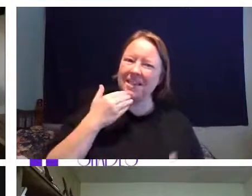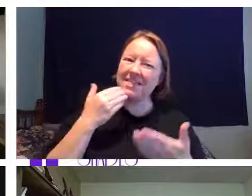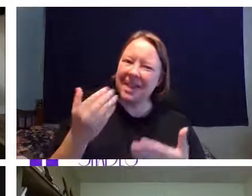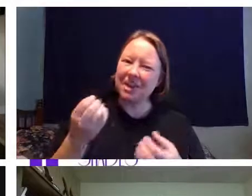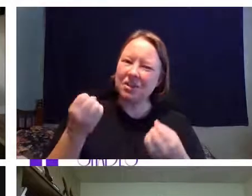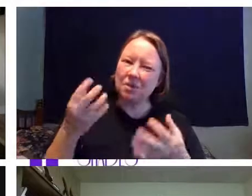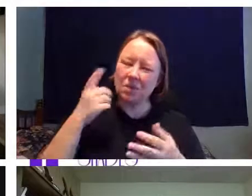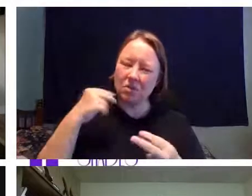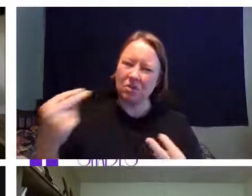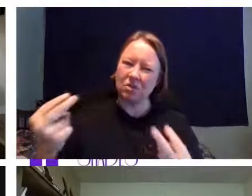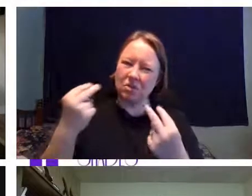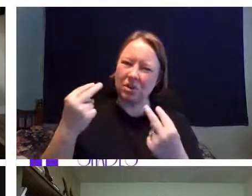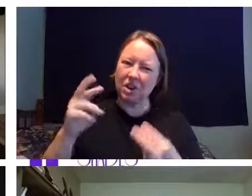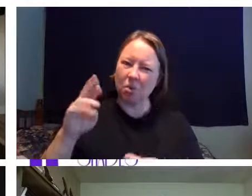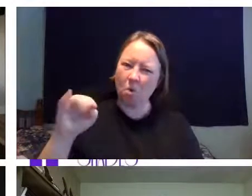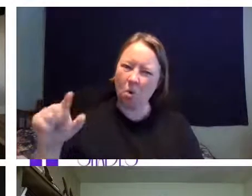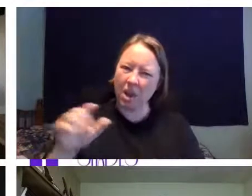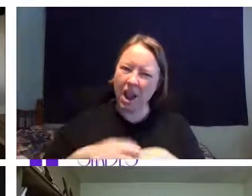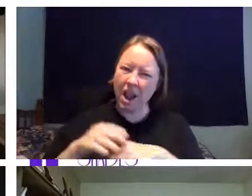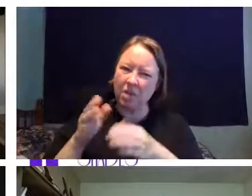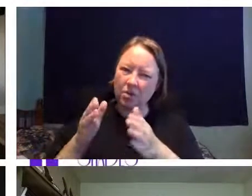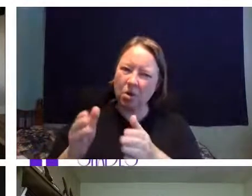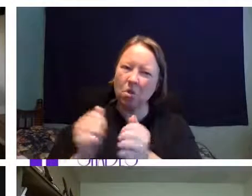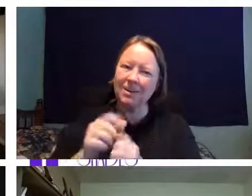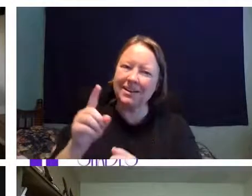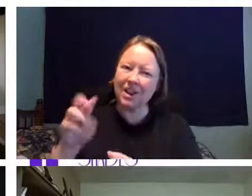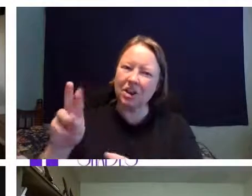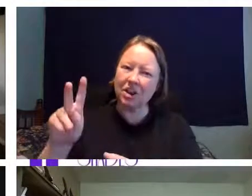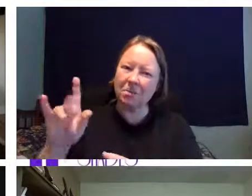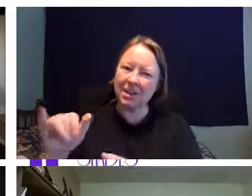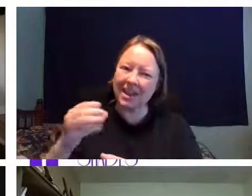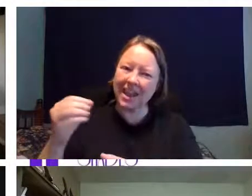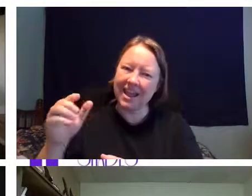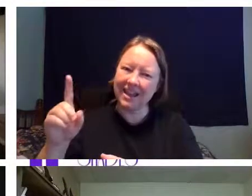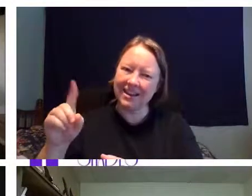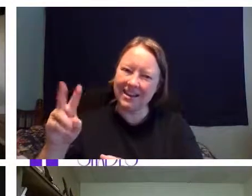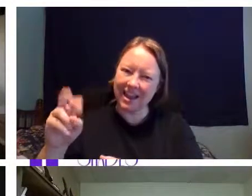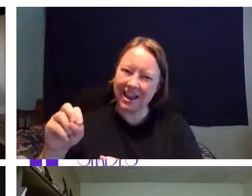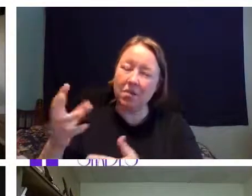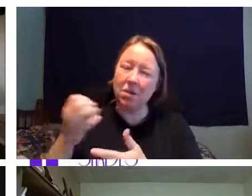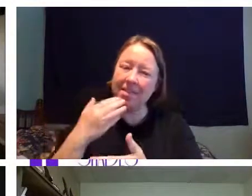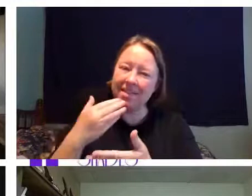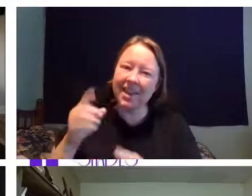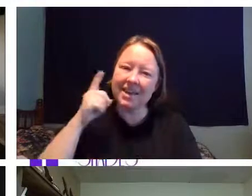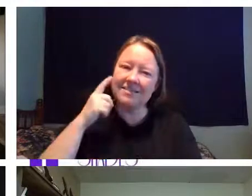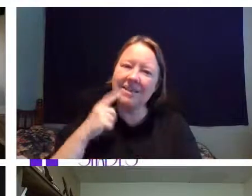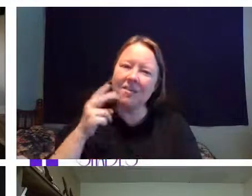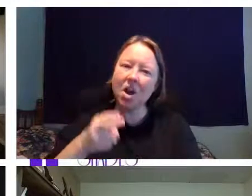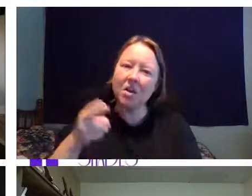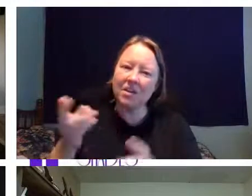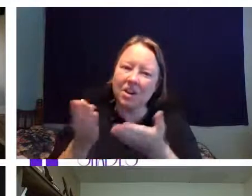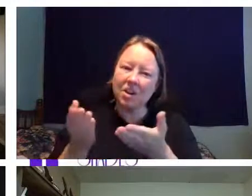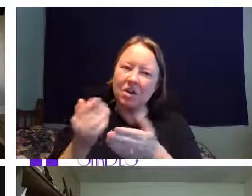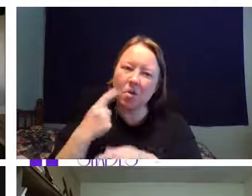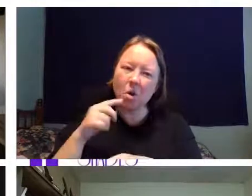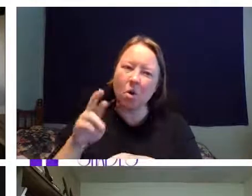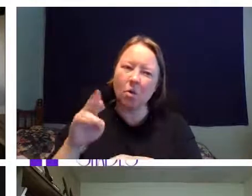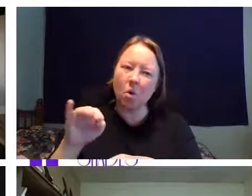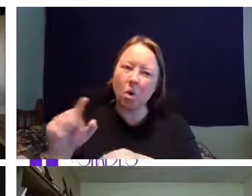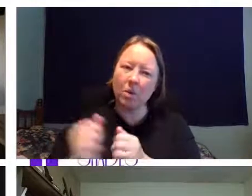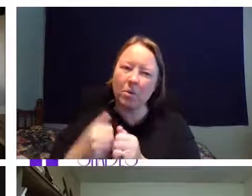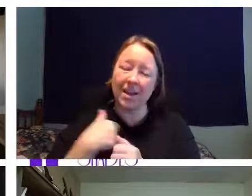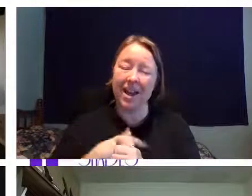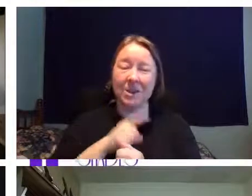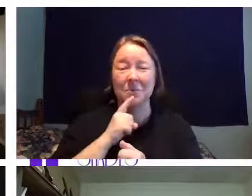so much for tuning in to Rolling on the Road with Dr. Kimberly and Dave. We want to thank the Deaf of Hard of Hearing for rolling with us. Oh, they have